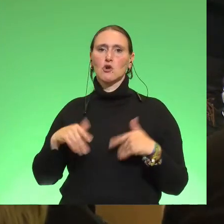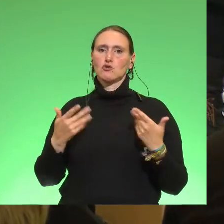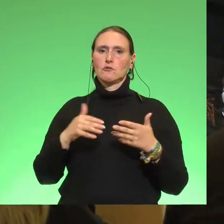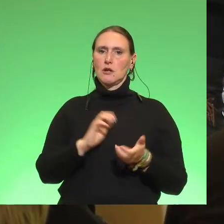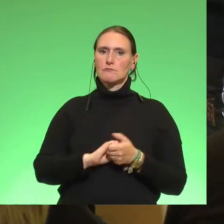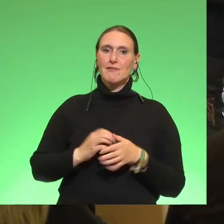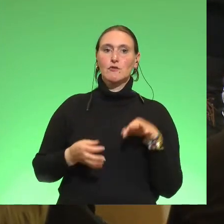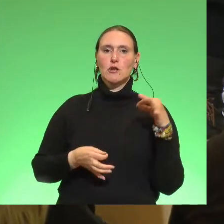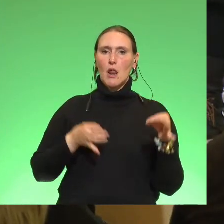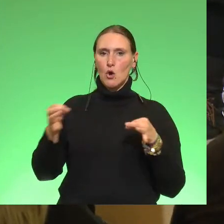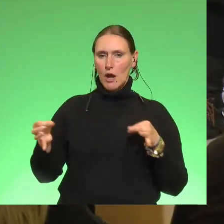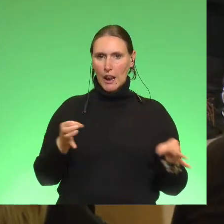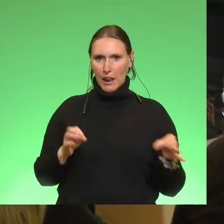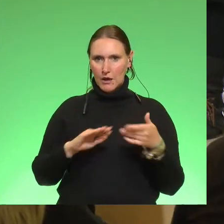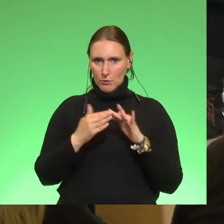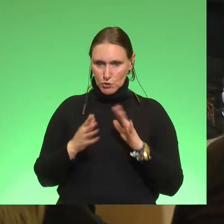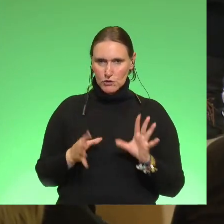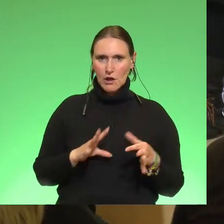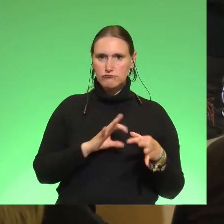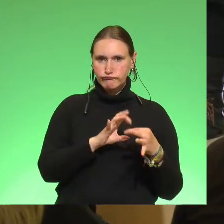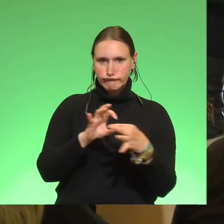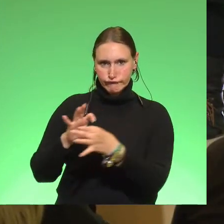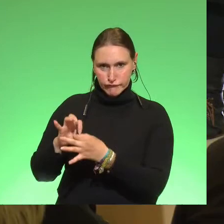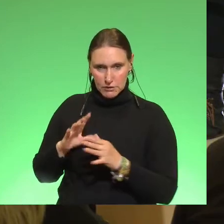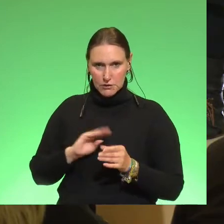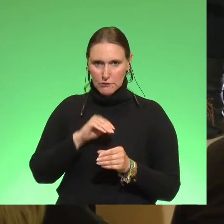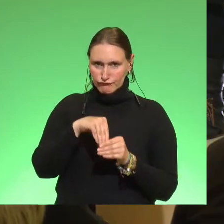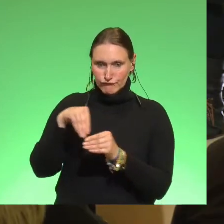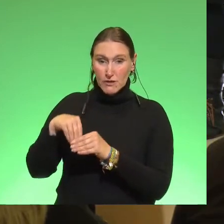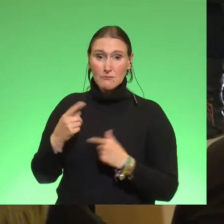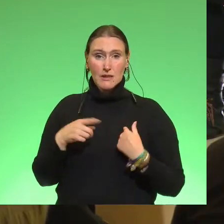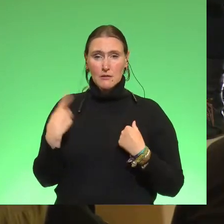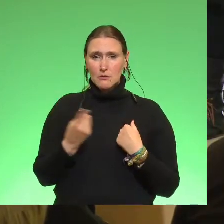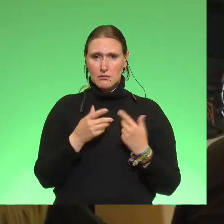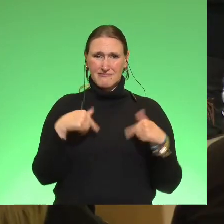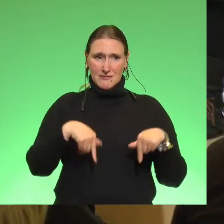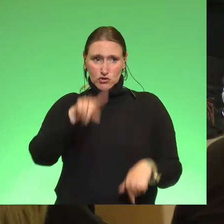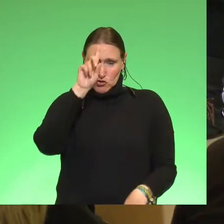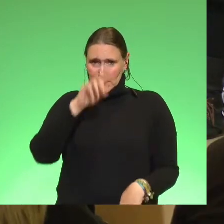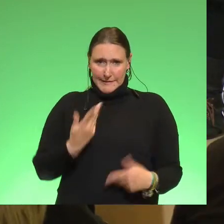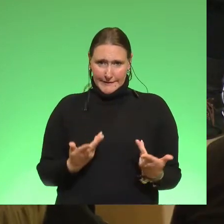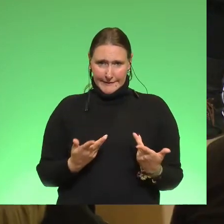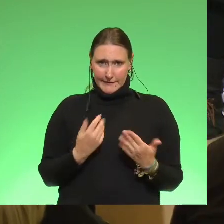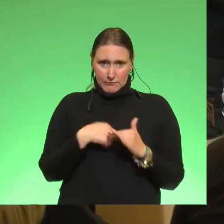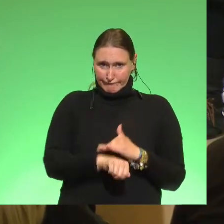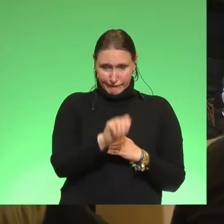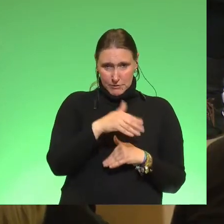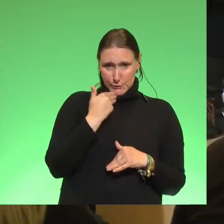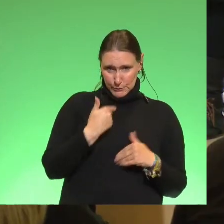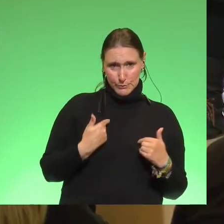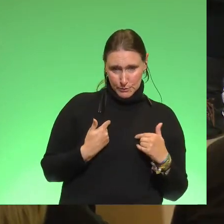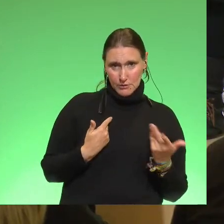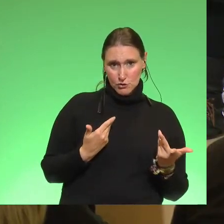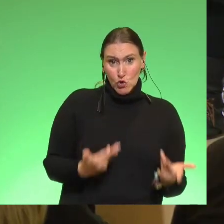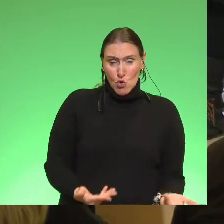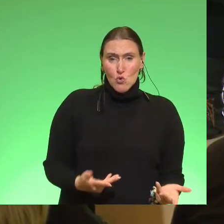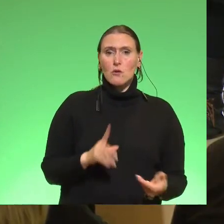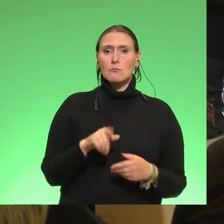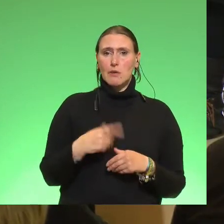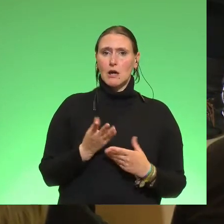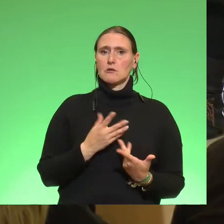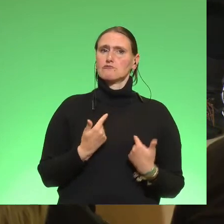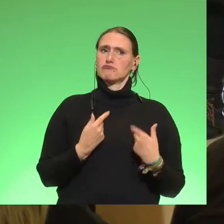but like all of us that we are not from Germany, we are like, I just find that comment really exclusionary,